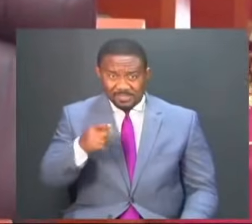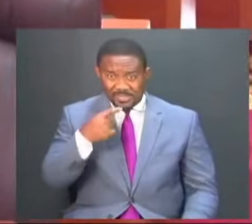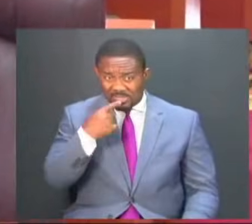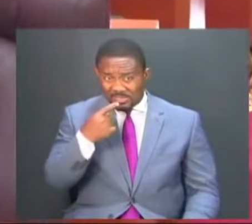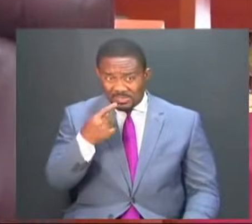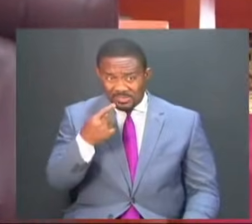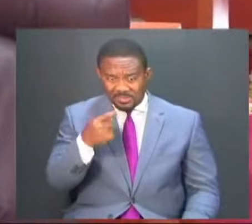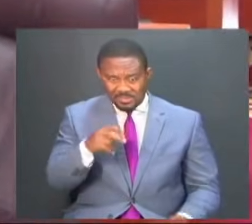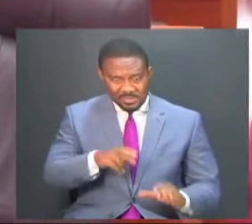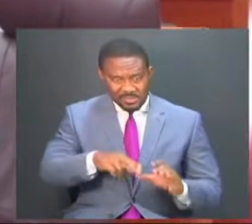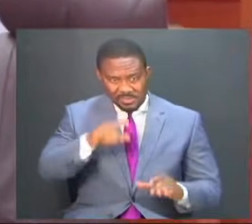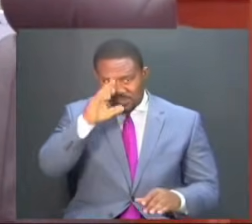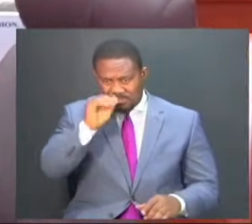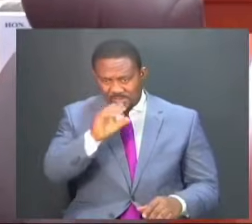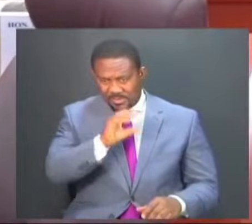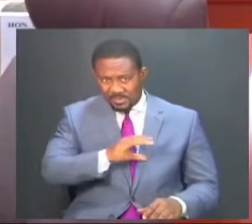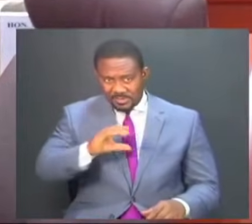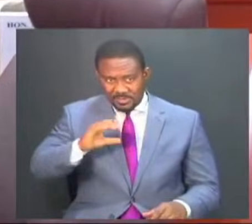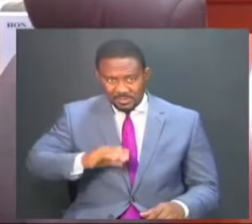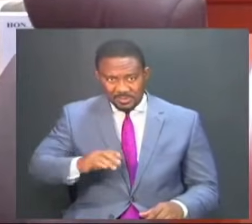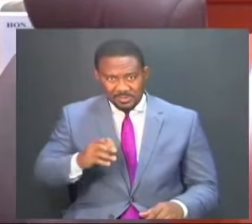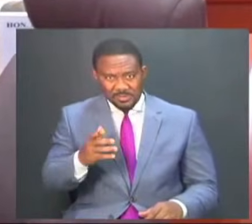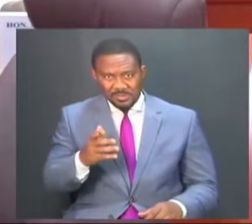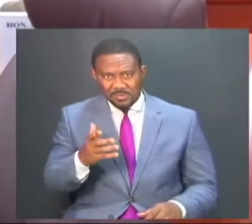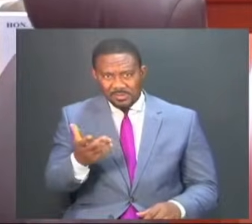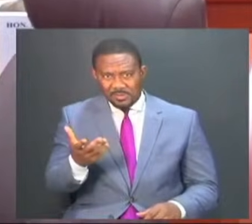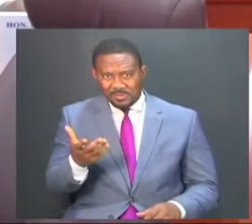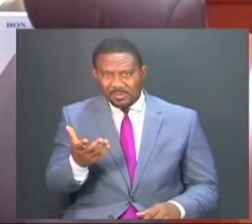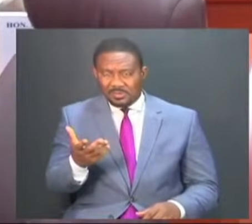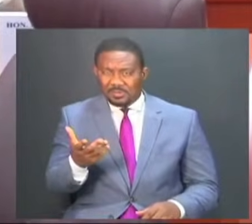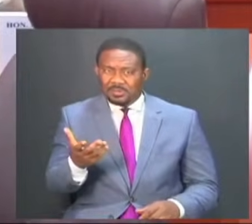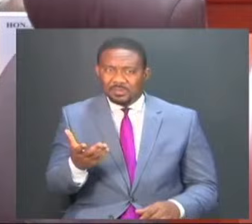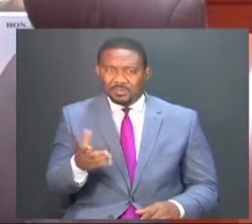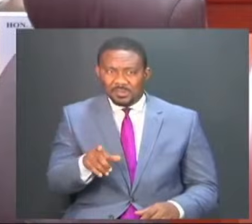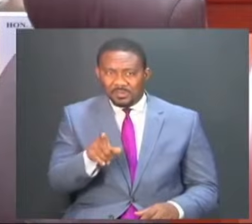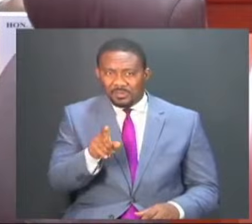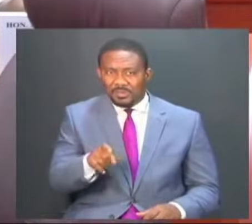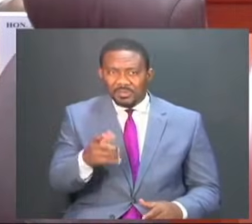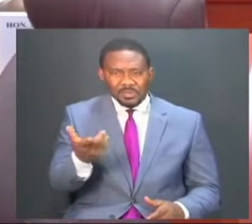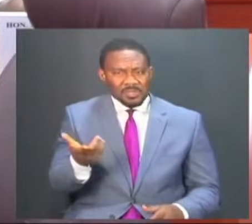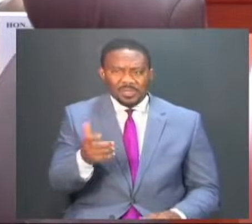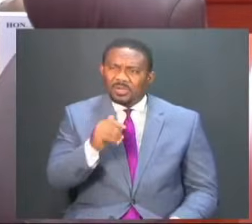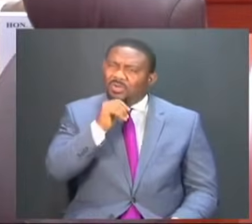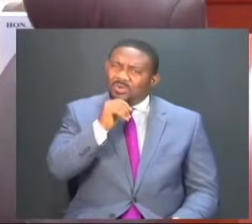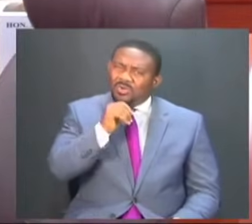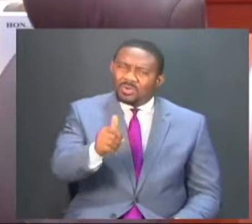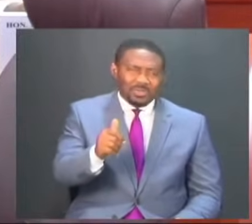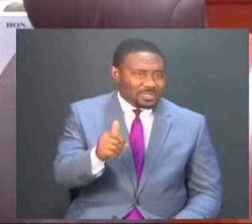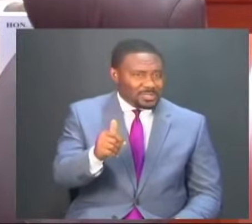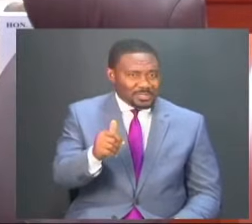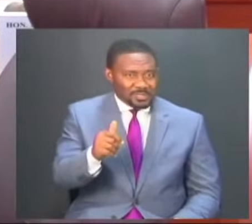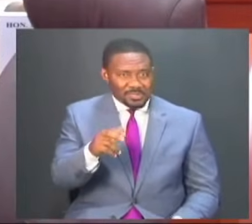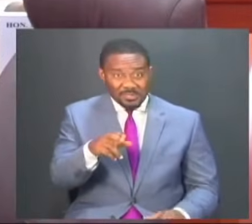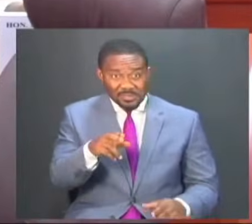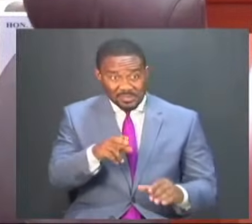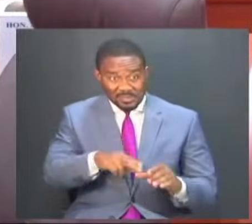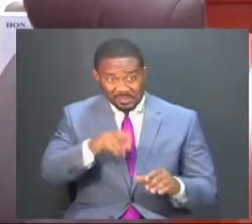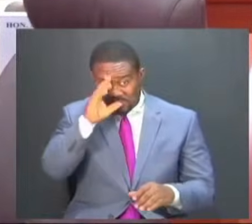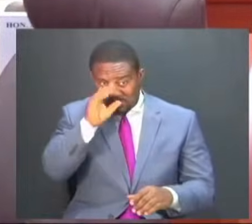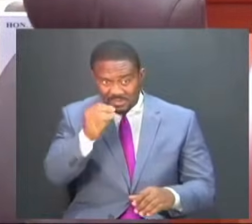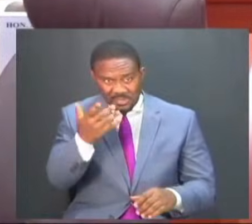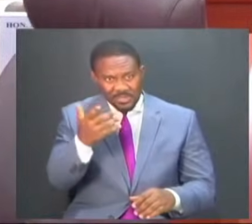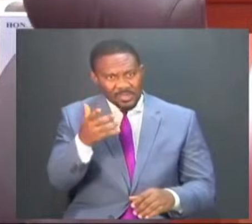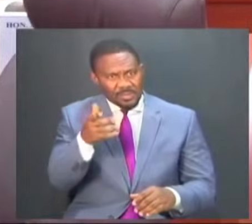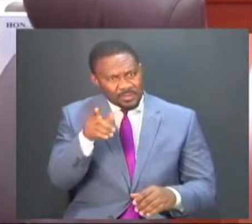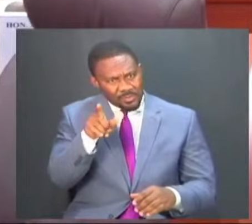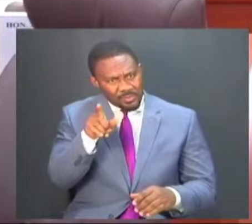of the committee. The first thing he should have done under our standing order, he's not the chairman of the committee. He shall seek your leave that